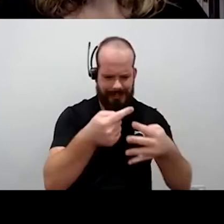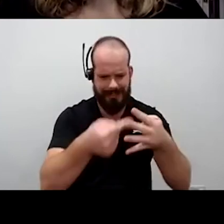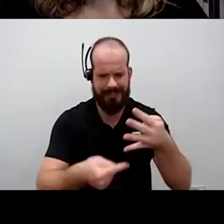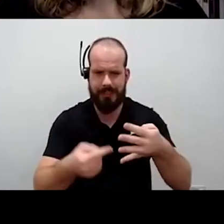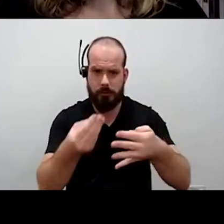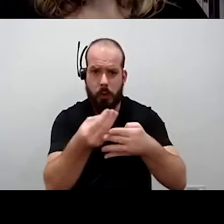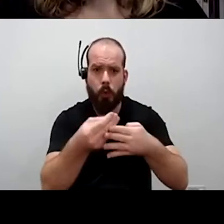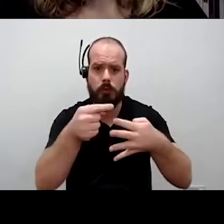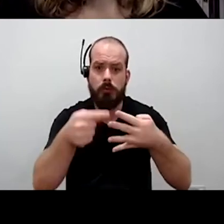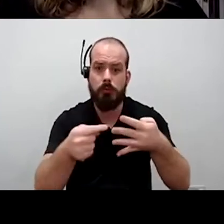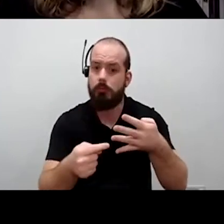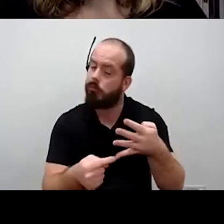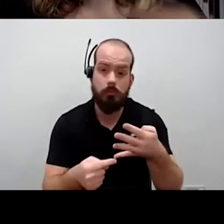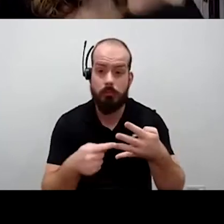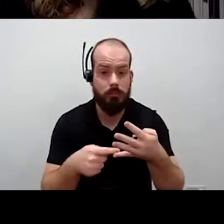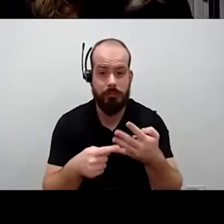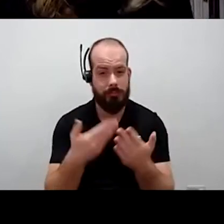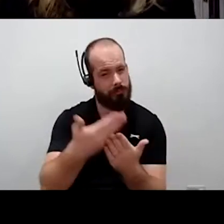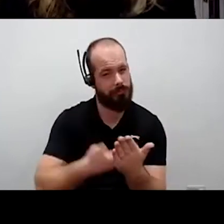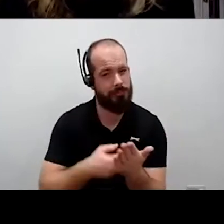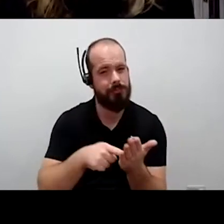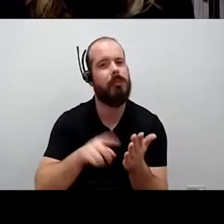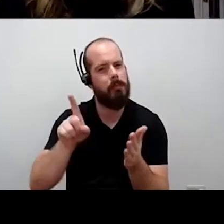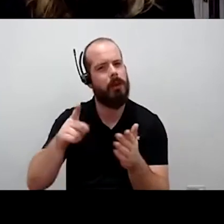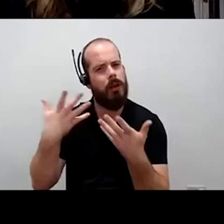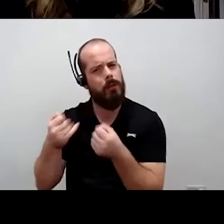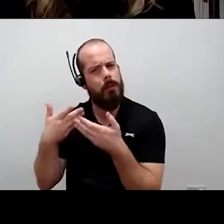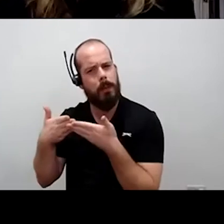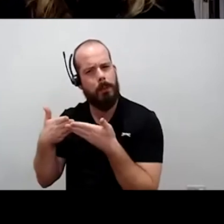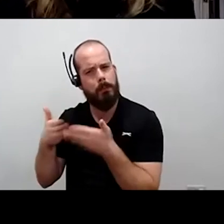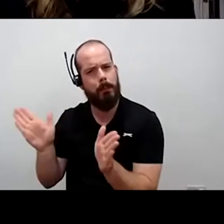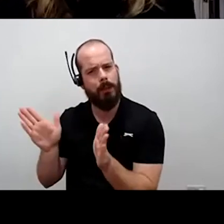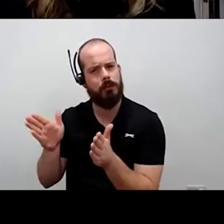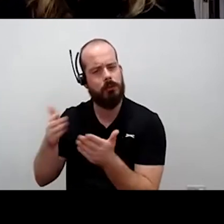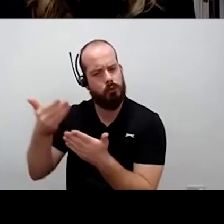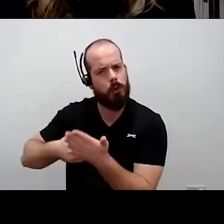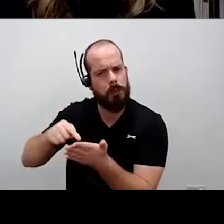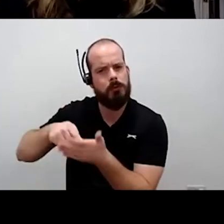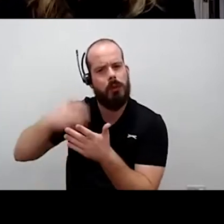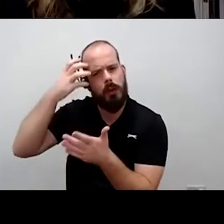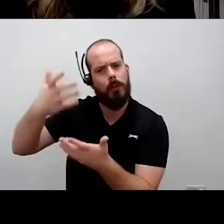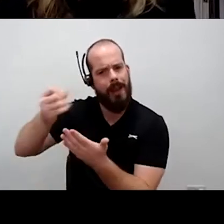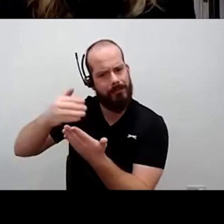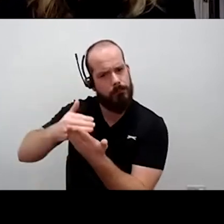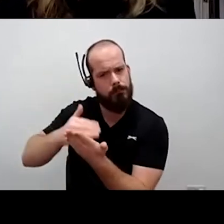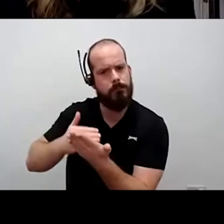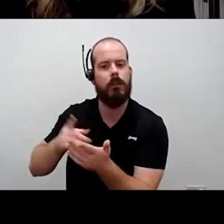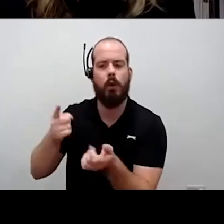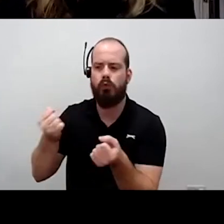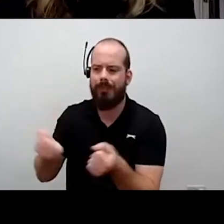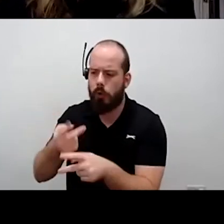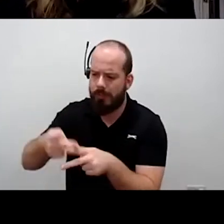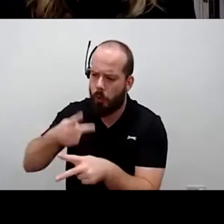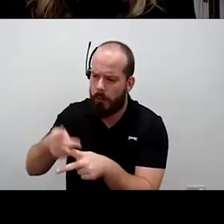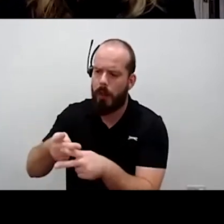had been published in government documents lower key, acknowledging that renewables, even with the costs of storage and dealing with